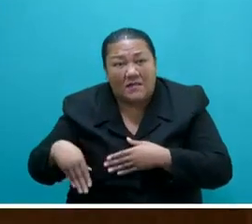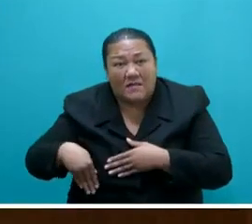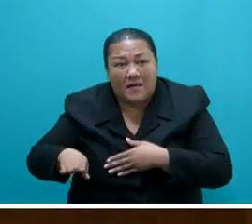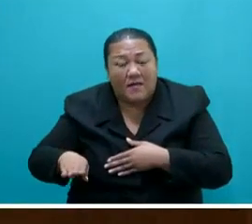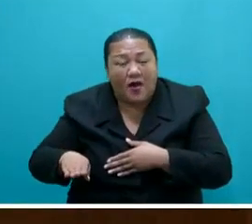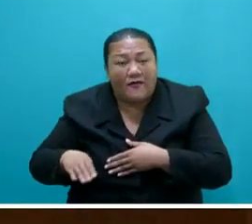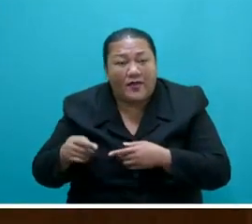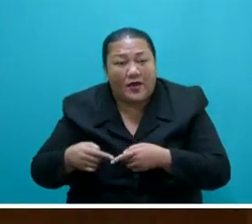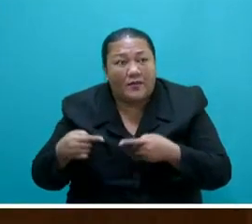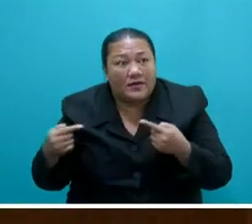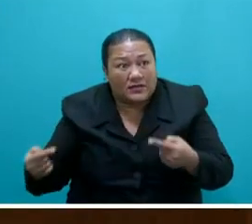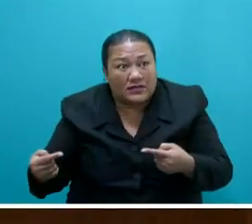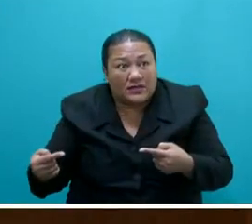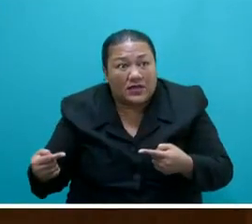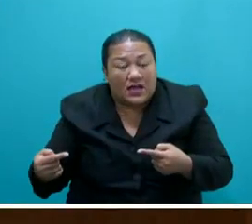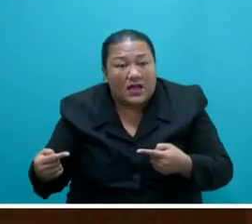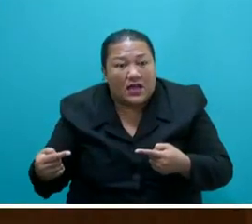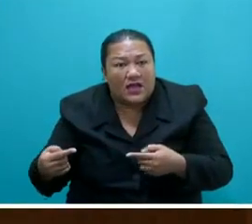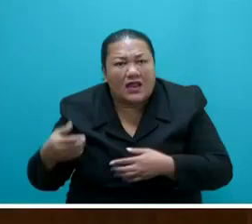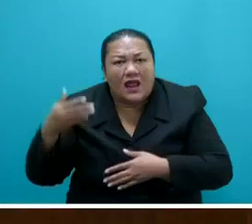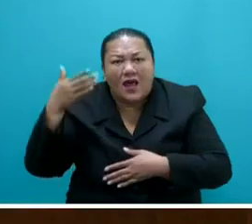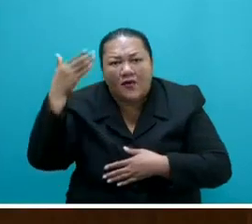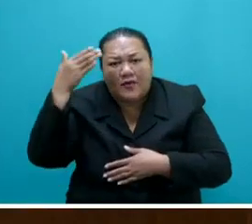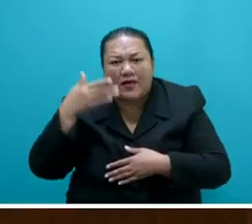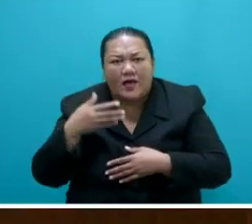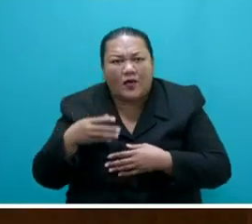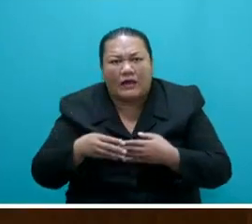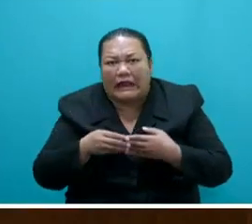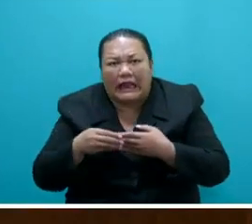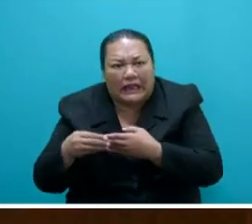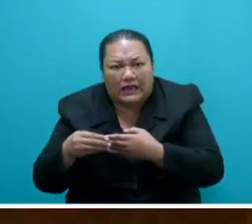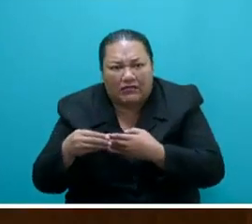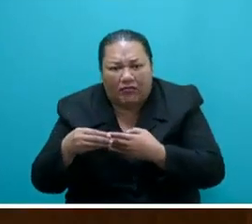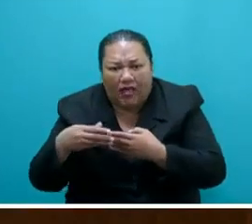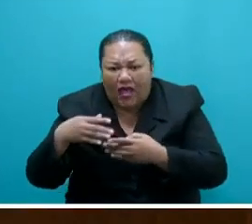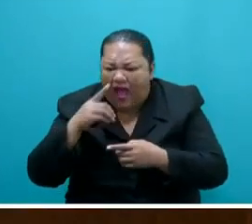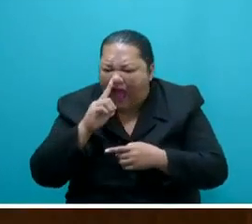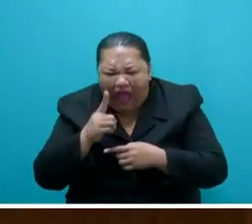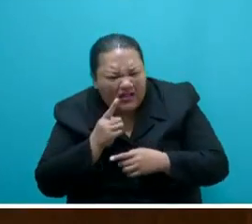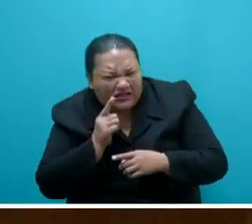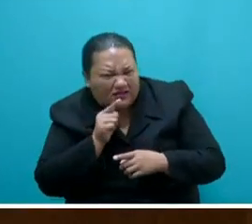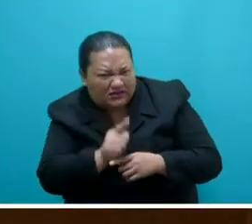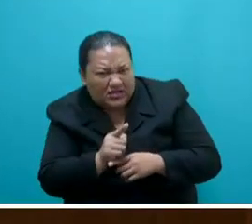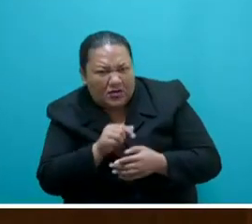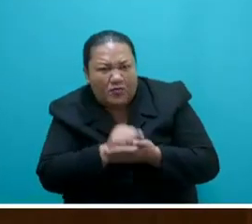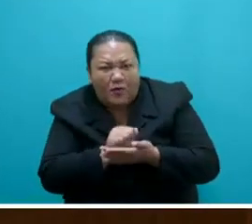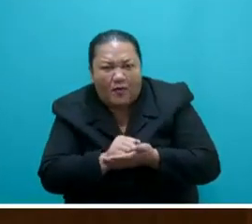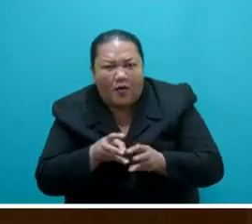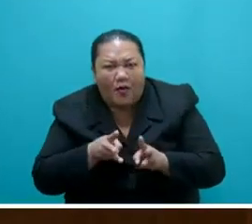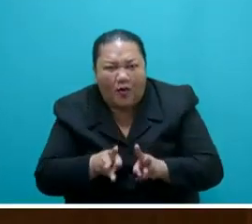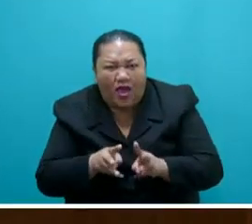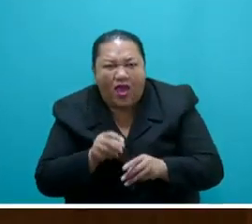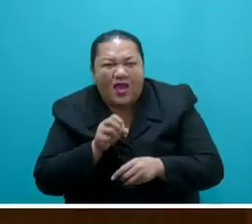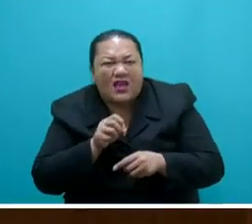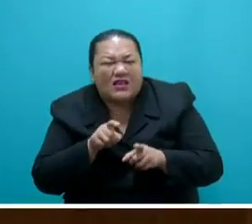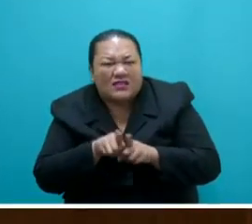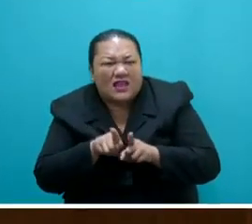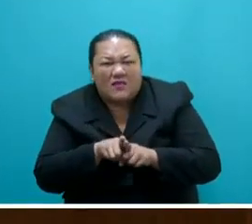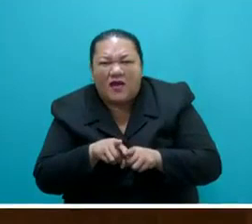opposition down a blind alley. And they really don't know what the snake has in store for